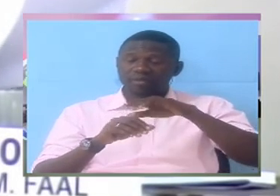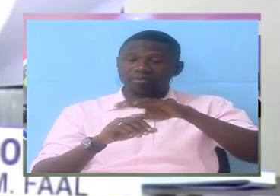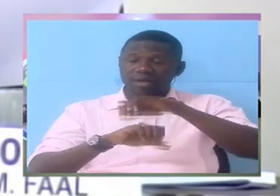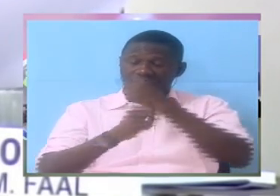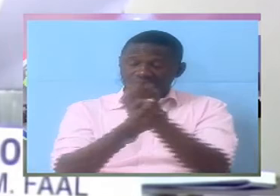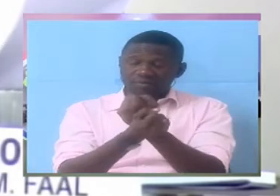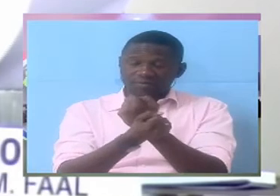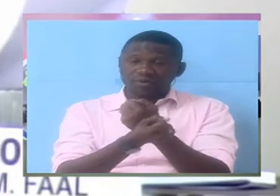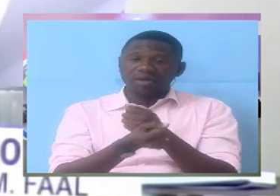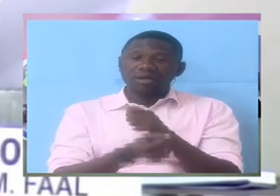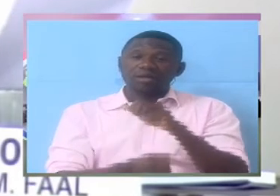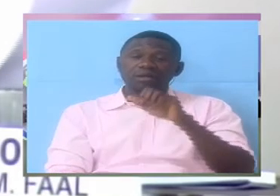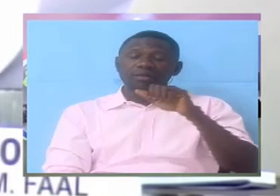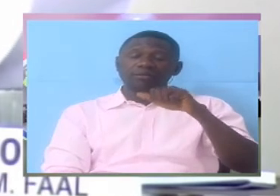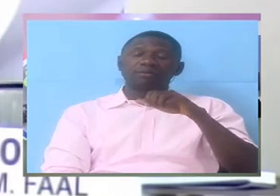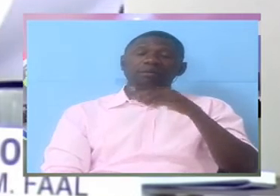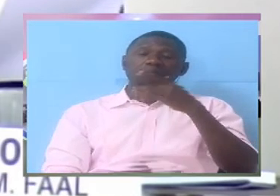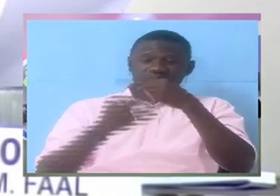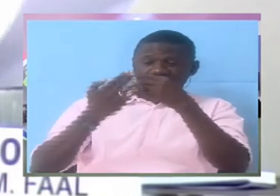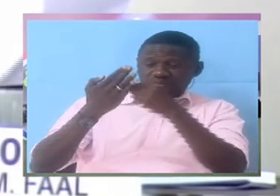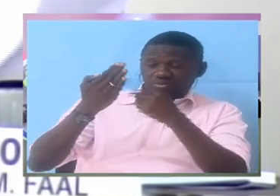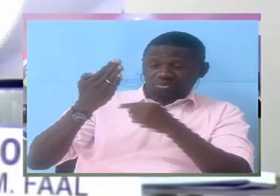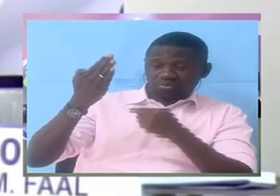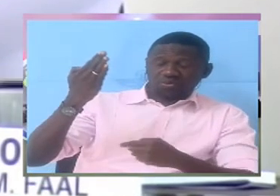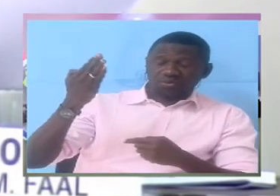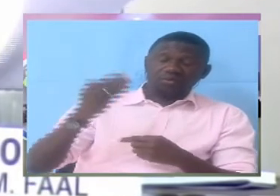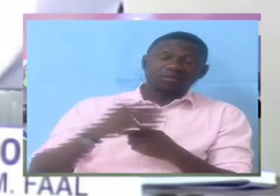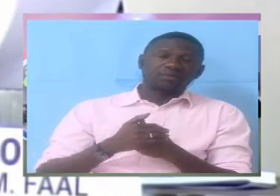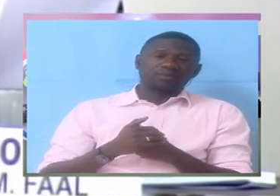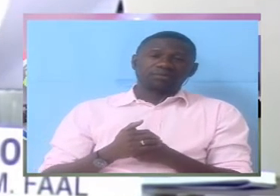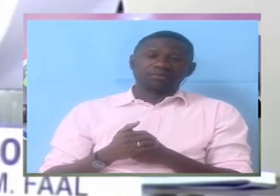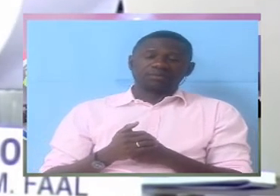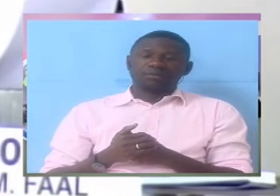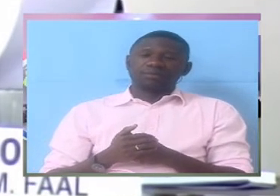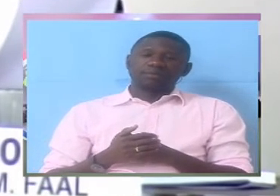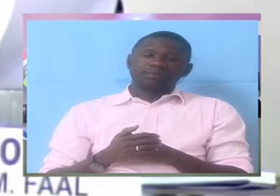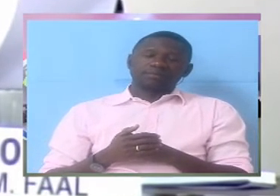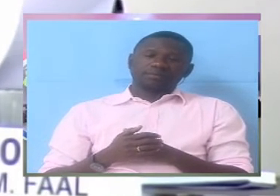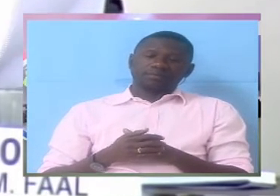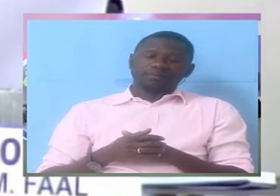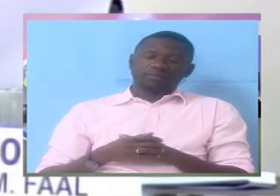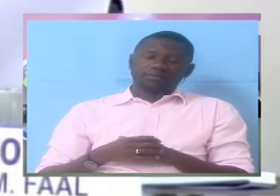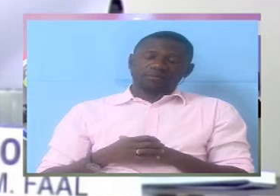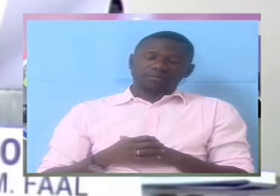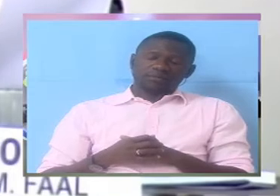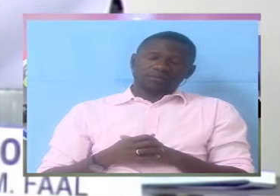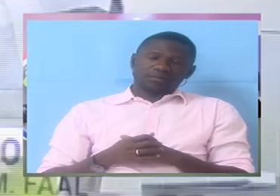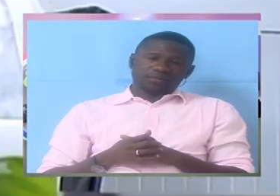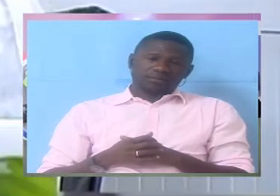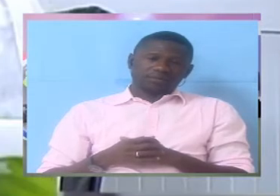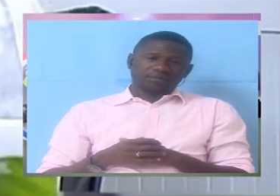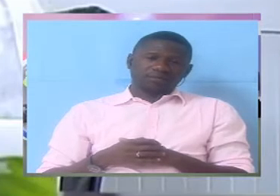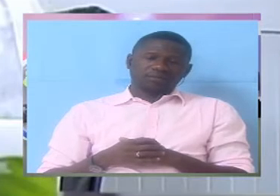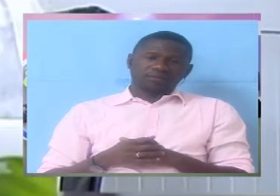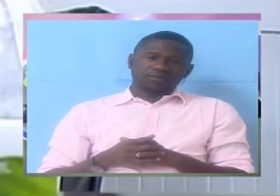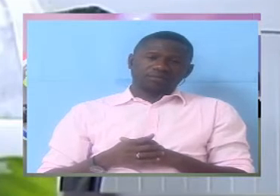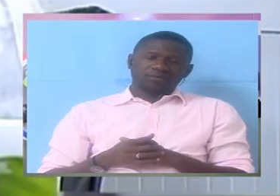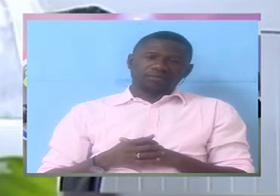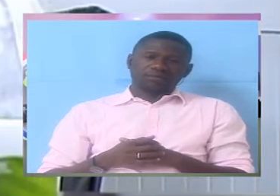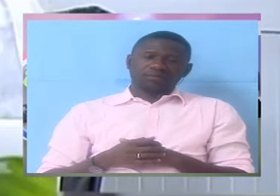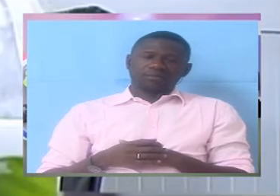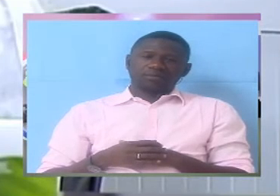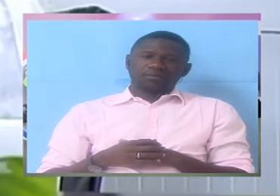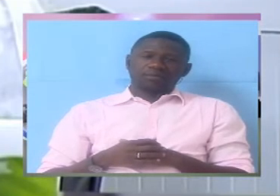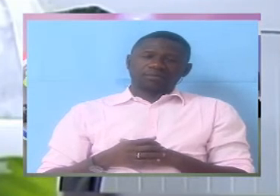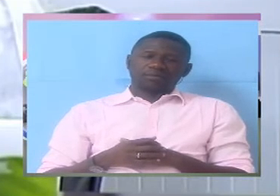Marena, Salmina Drammeh, Jaga Mendi, Seni Mane, and Fode Bari. Bire ya nyininka ay jabiro menke wolem nyintiko. Ay